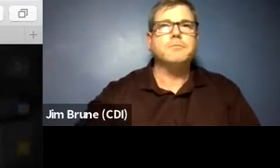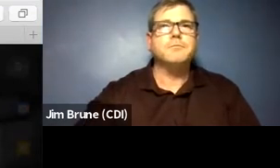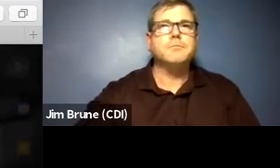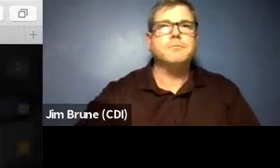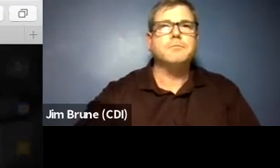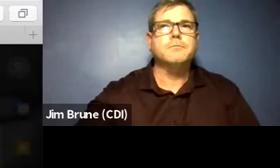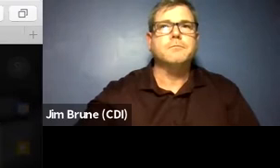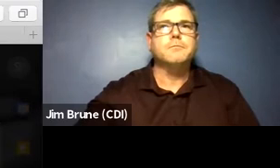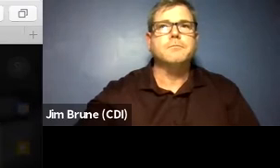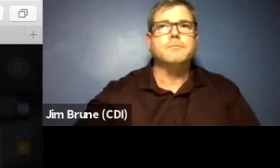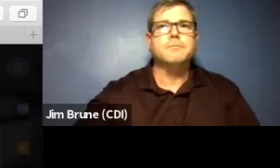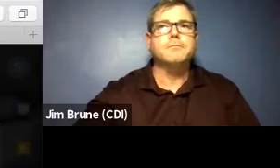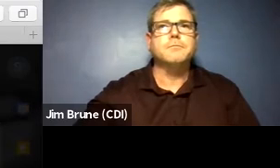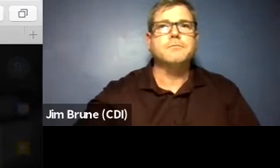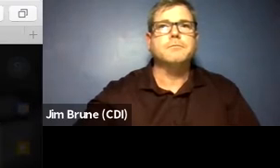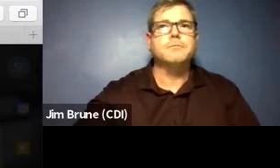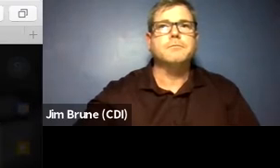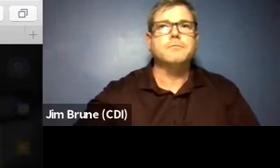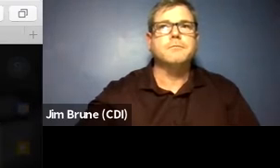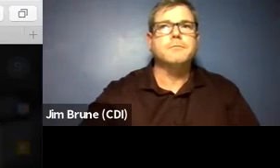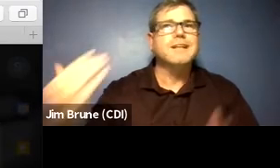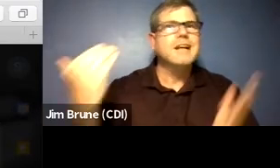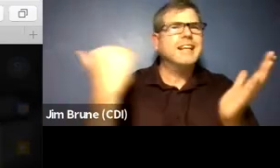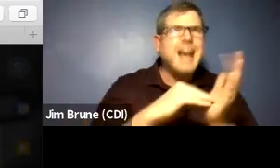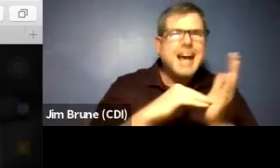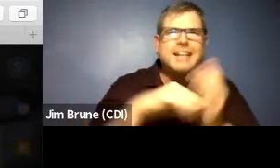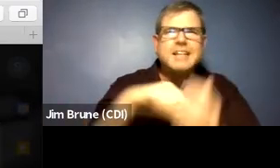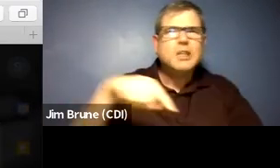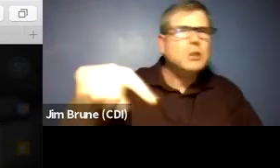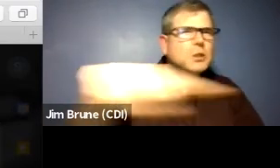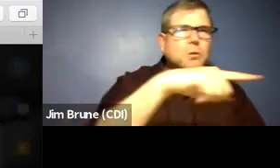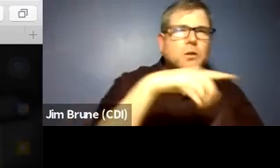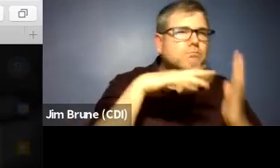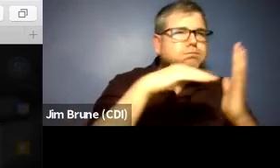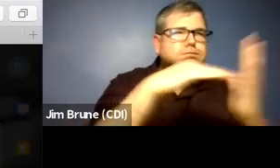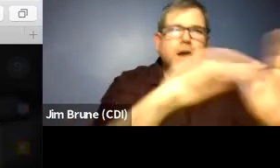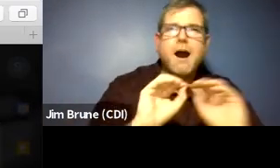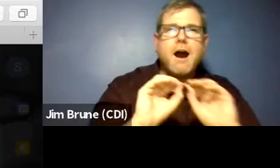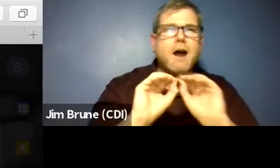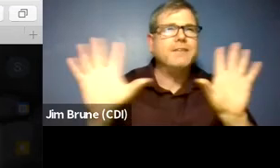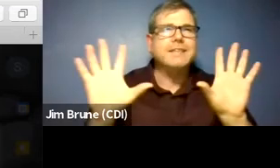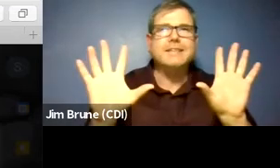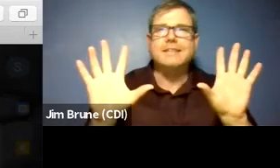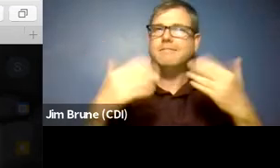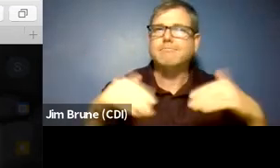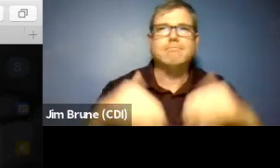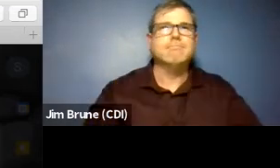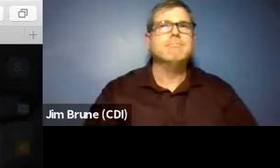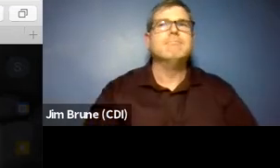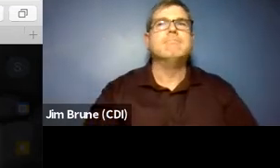Okay, there you guys are. You are consistently doing your homework. Okay, yes, 7 to 14 days. Okay,